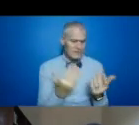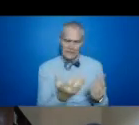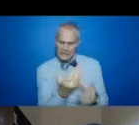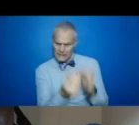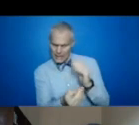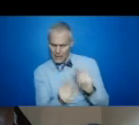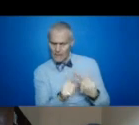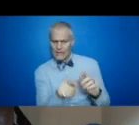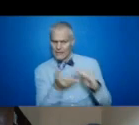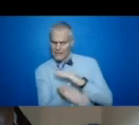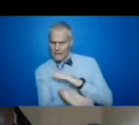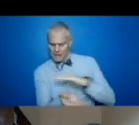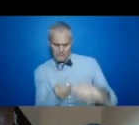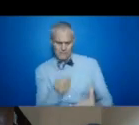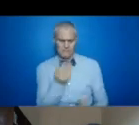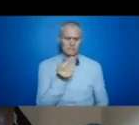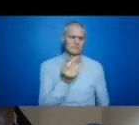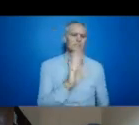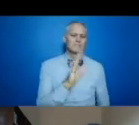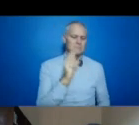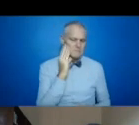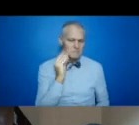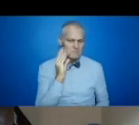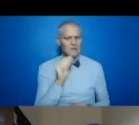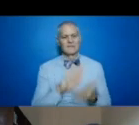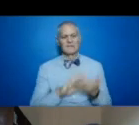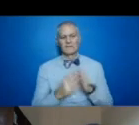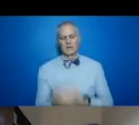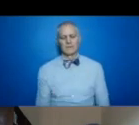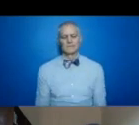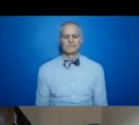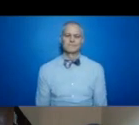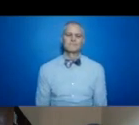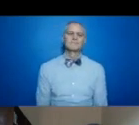people talk about their experience in community.